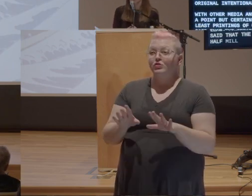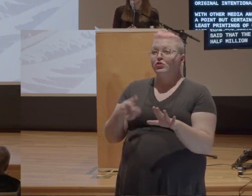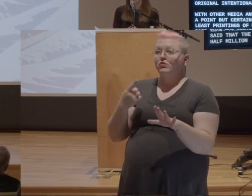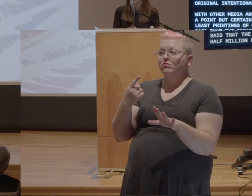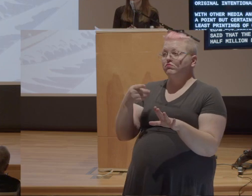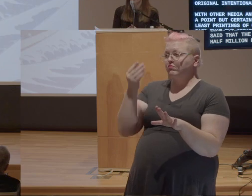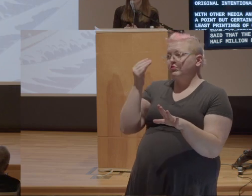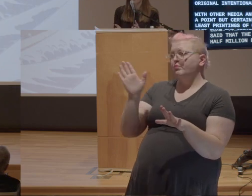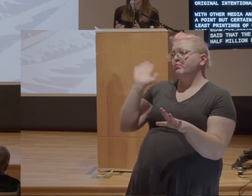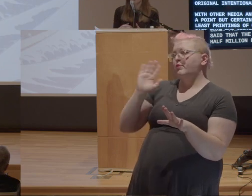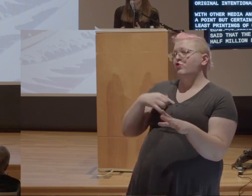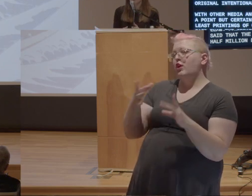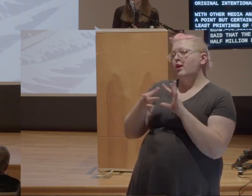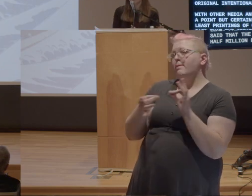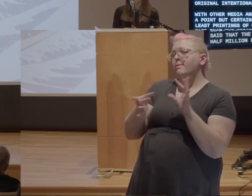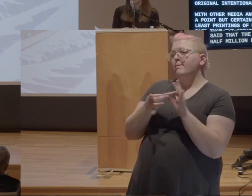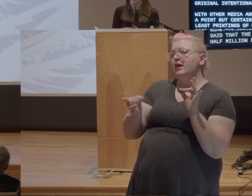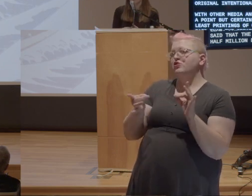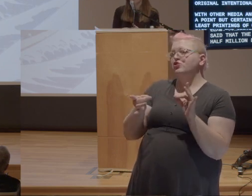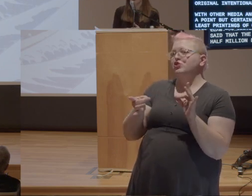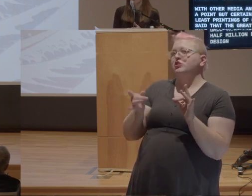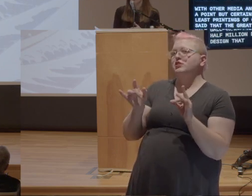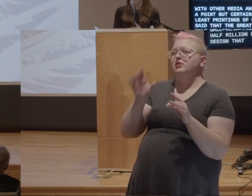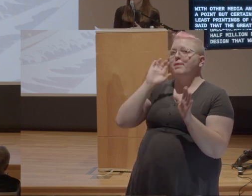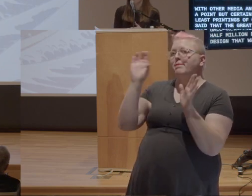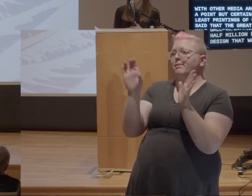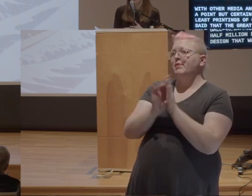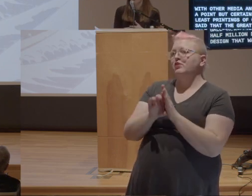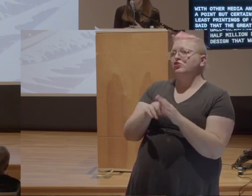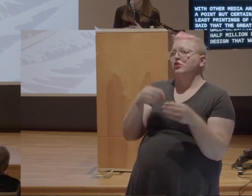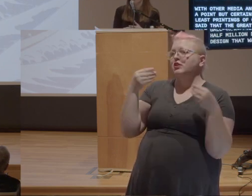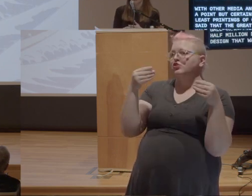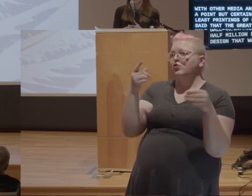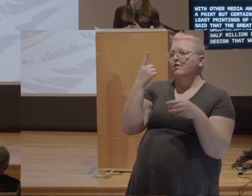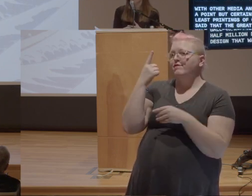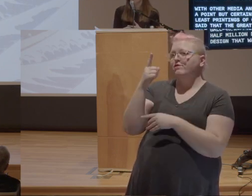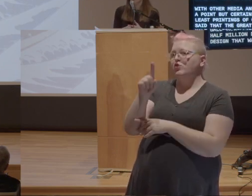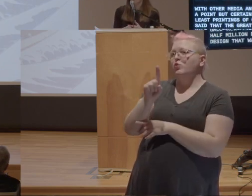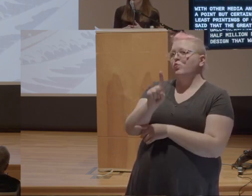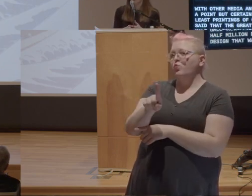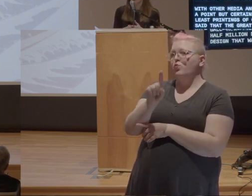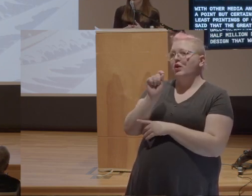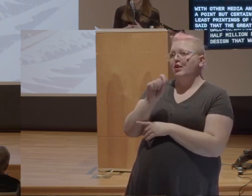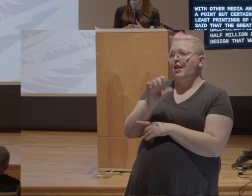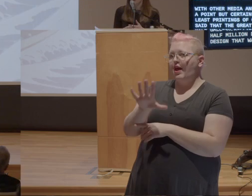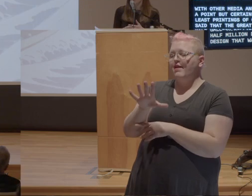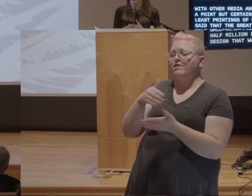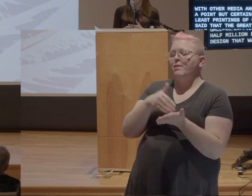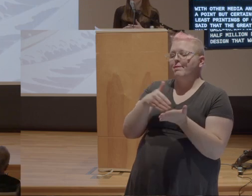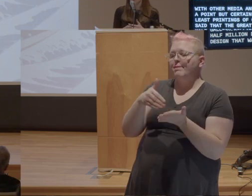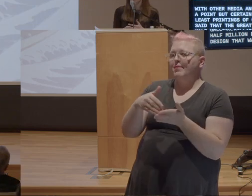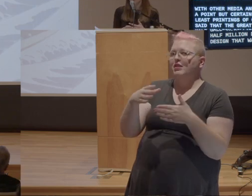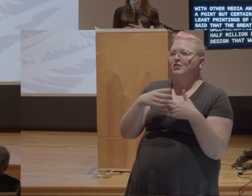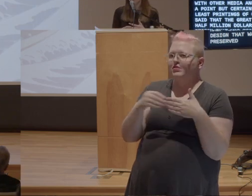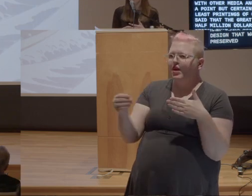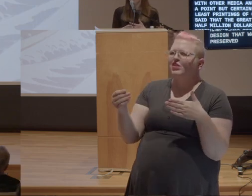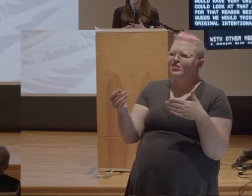$1.5 million recently, that was probably a design that was regarded as early, but also well-preserved.